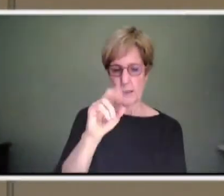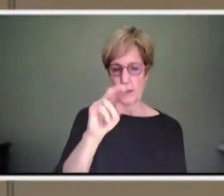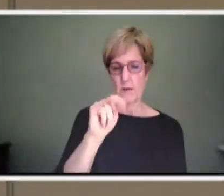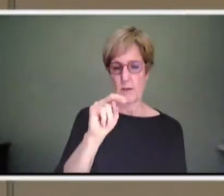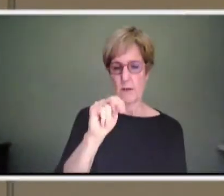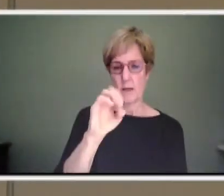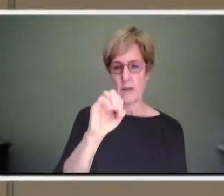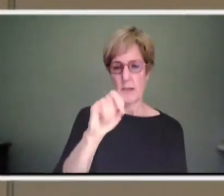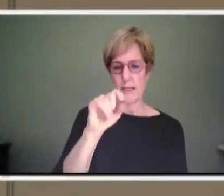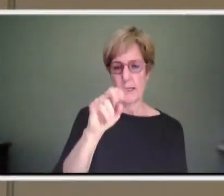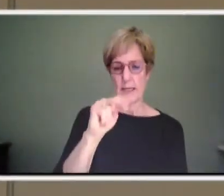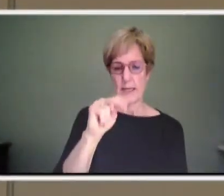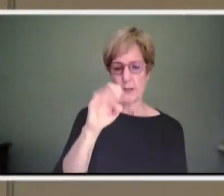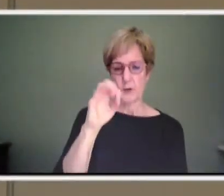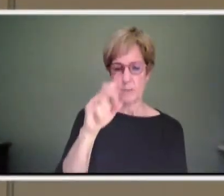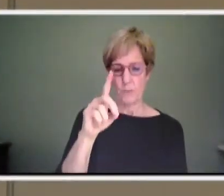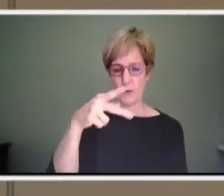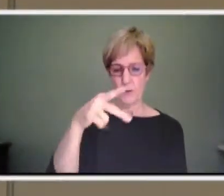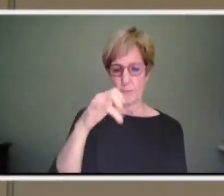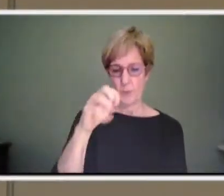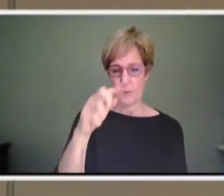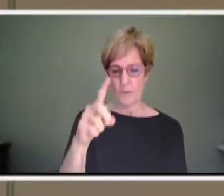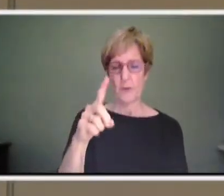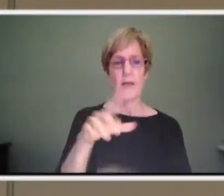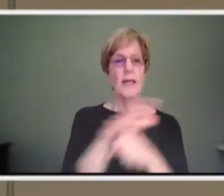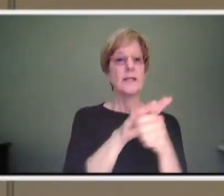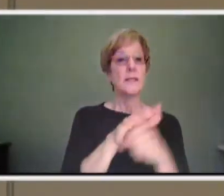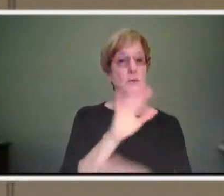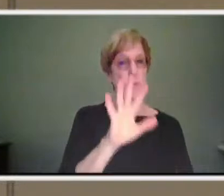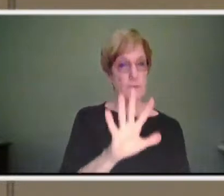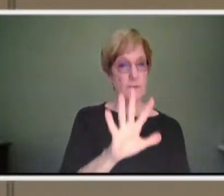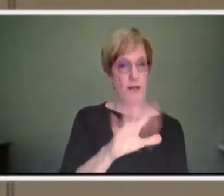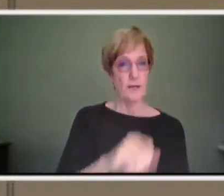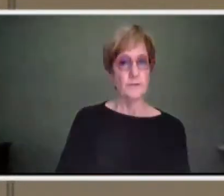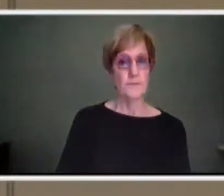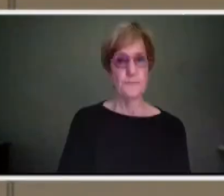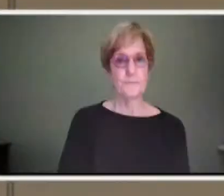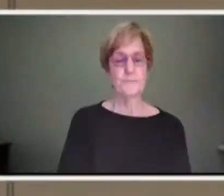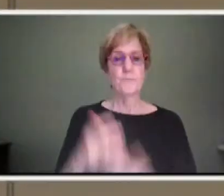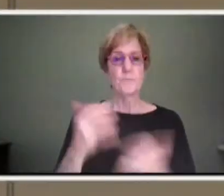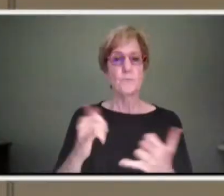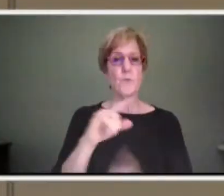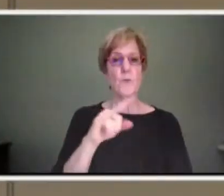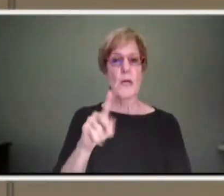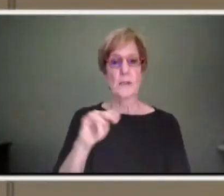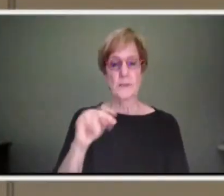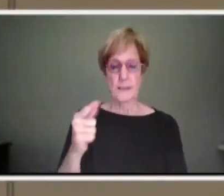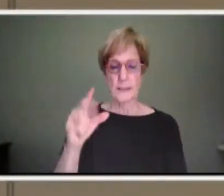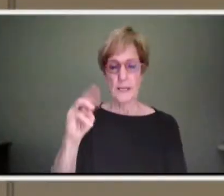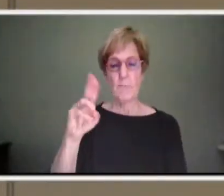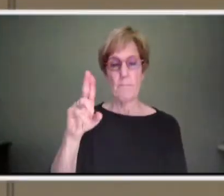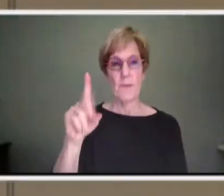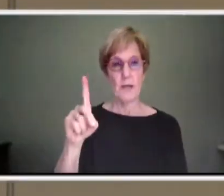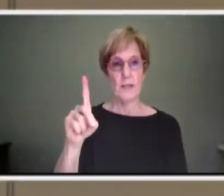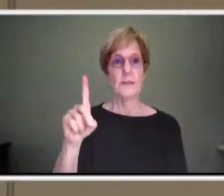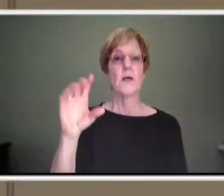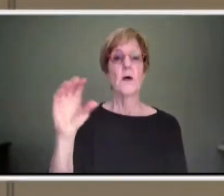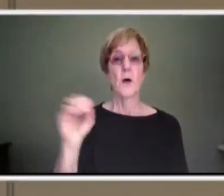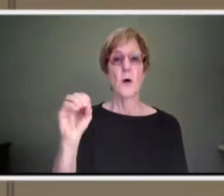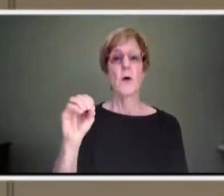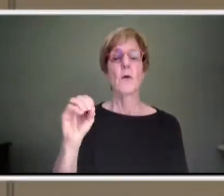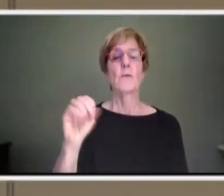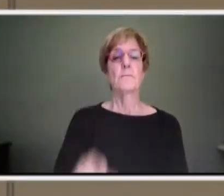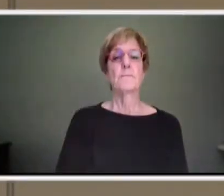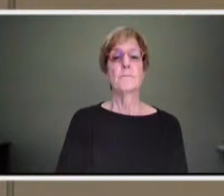of Independence Boulevard in Council District 5, Ms. Molina's district. The current zoning is MUD O, mixed use development optional, and